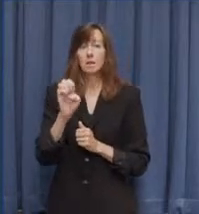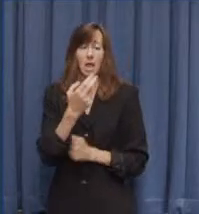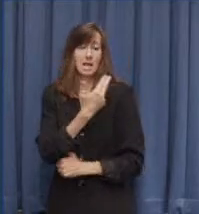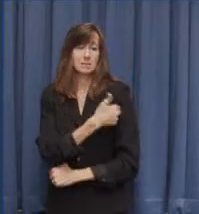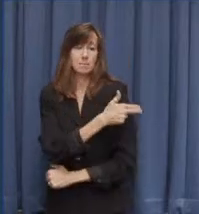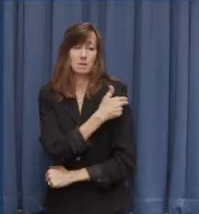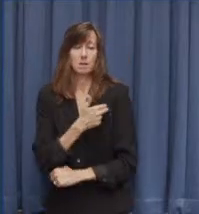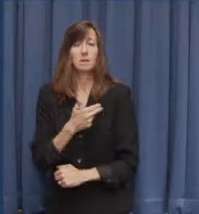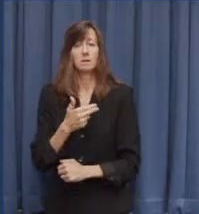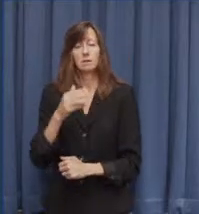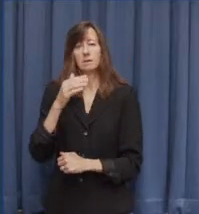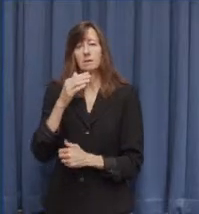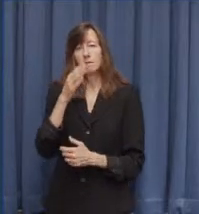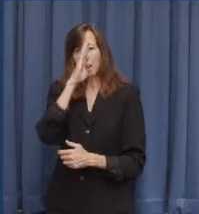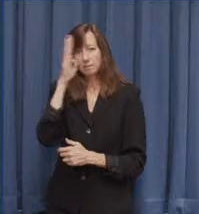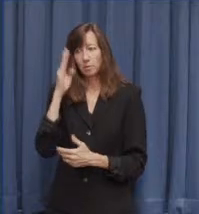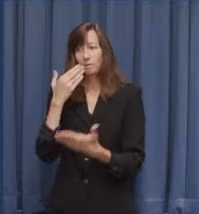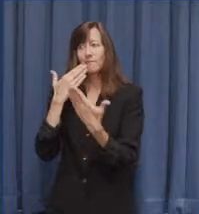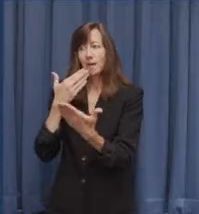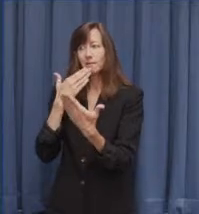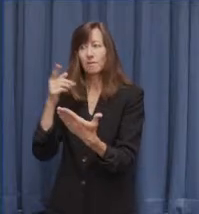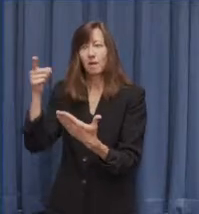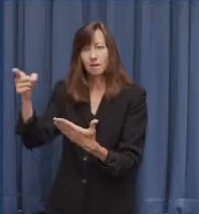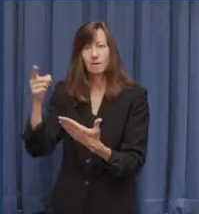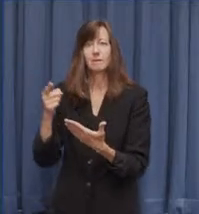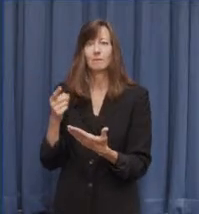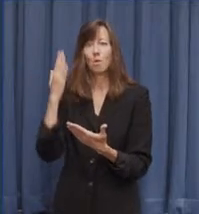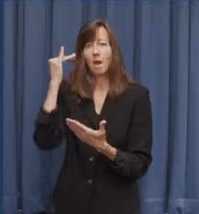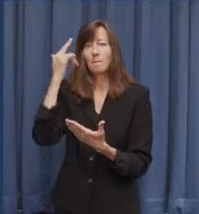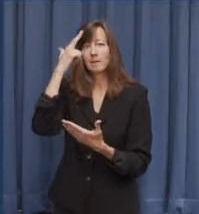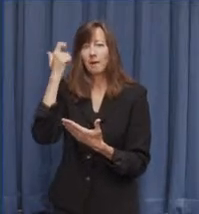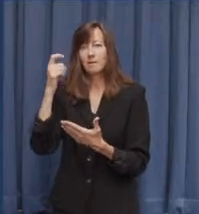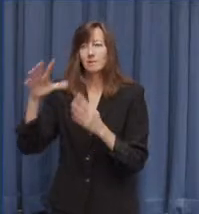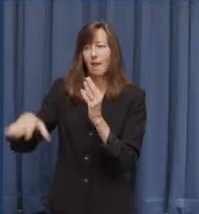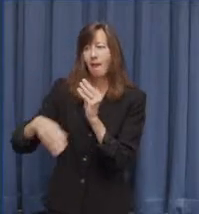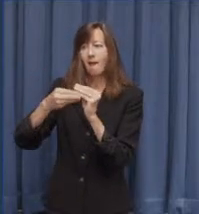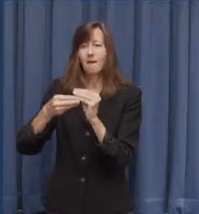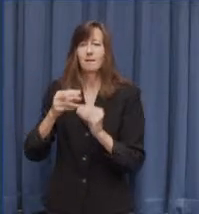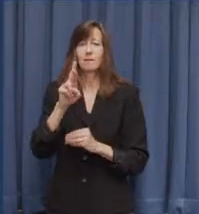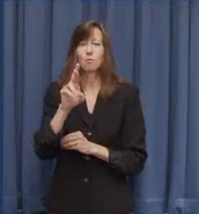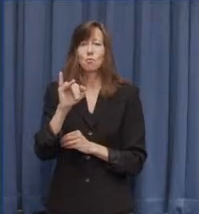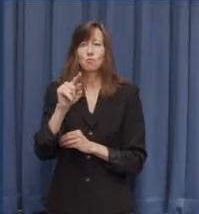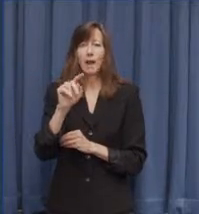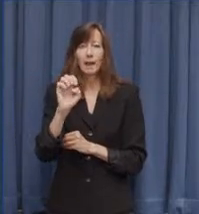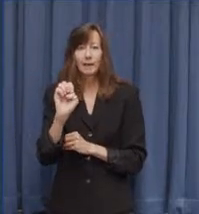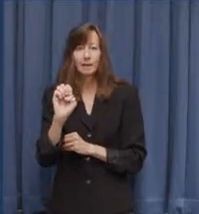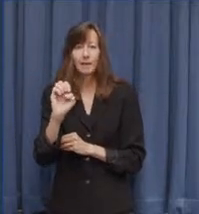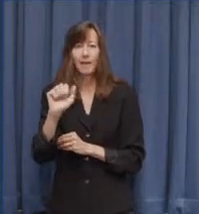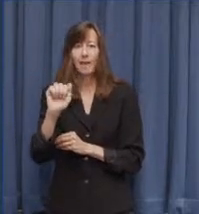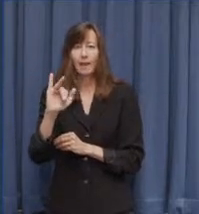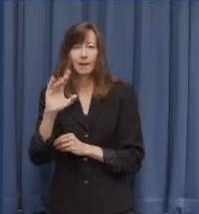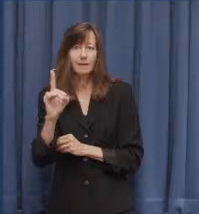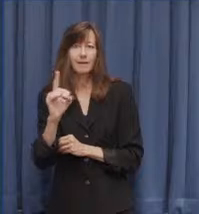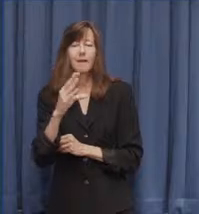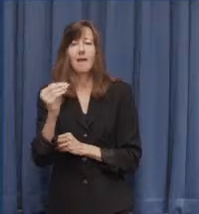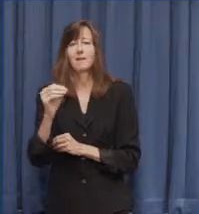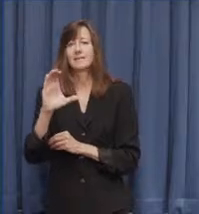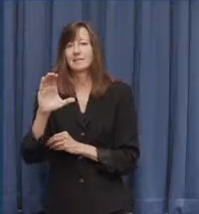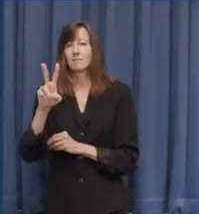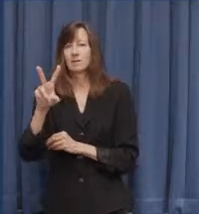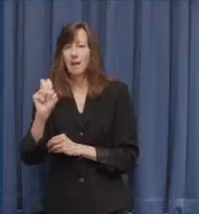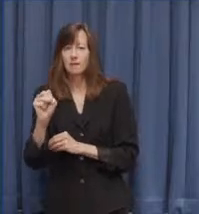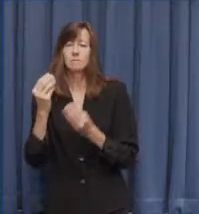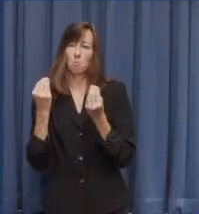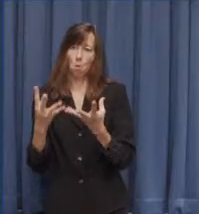for their partnership in this, both Rite Aid in Kingston as well as multiple CVS locations in Ulster County and